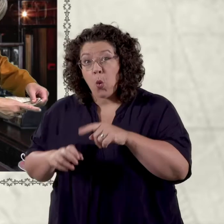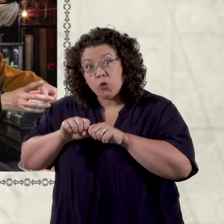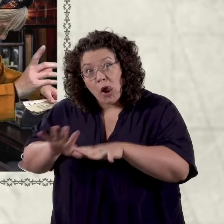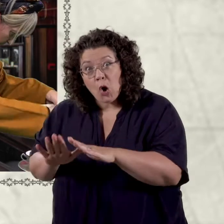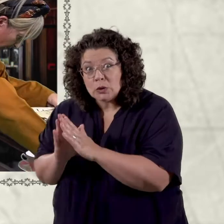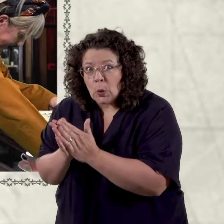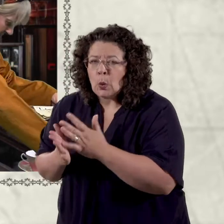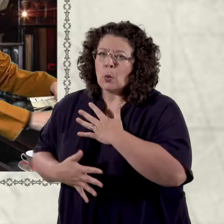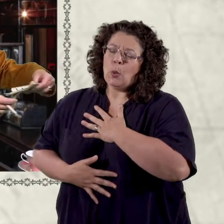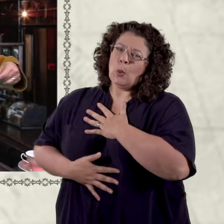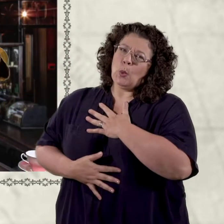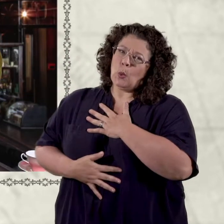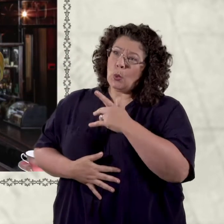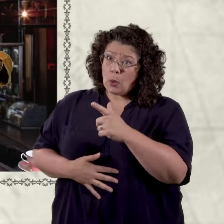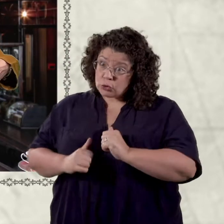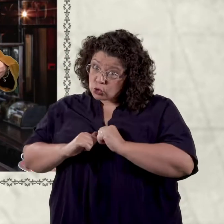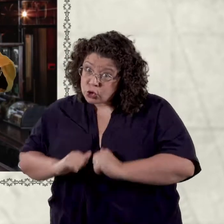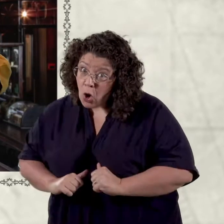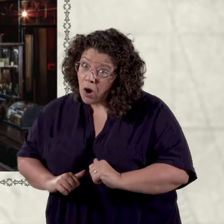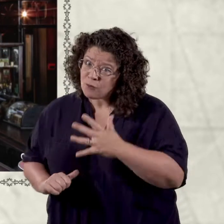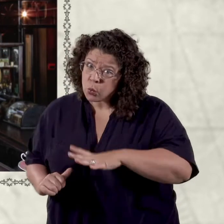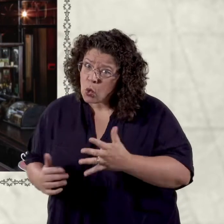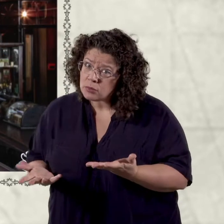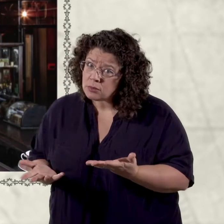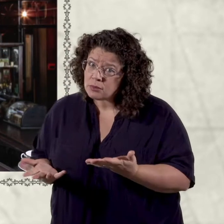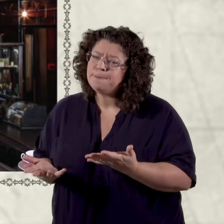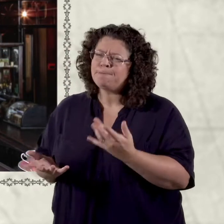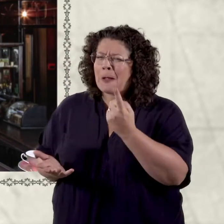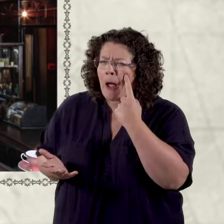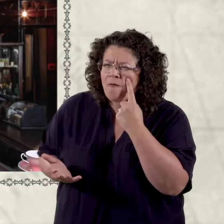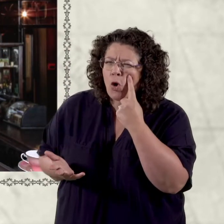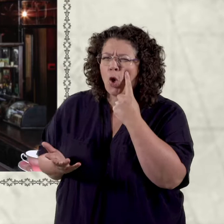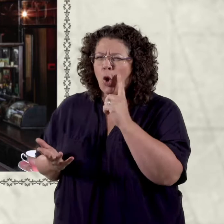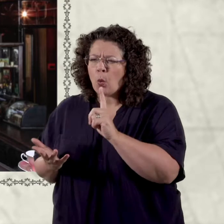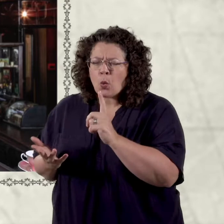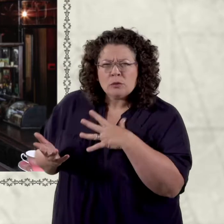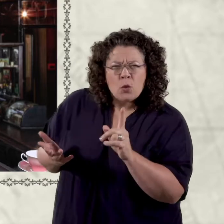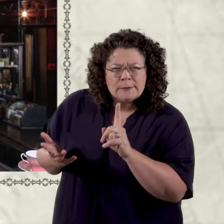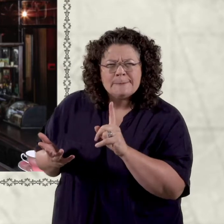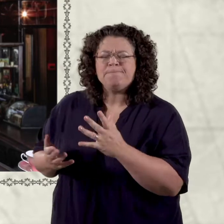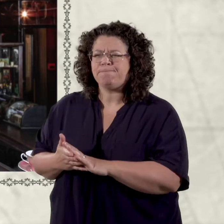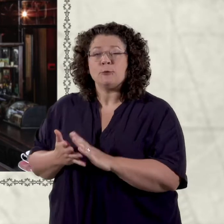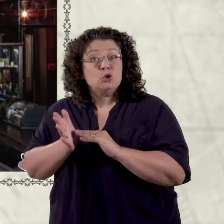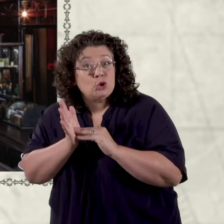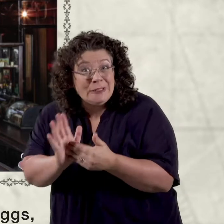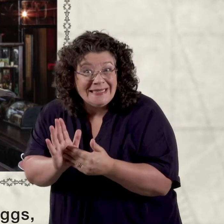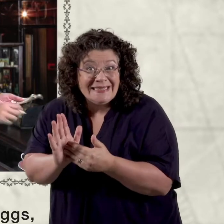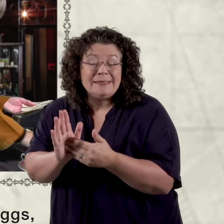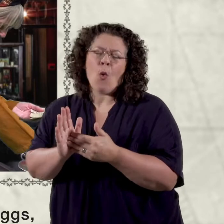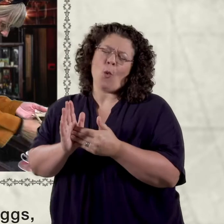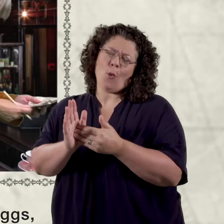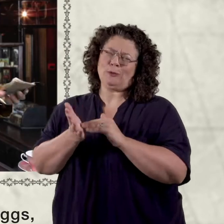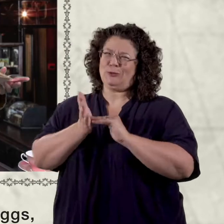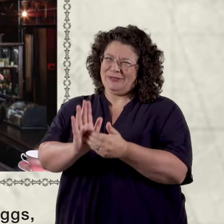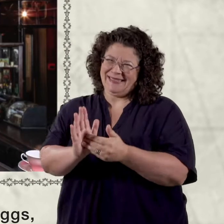let's see now. What did you want there now? Oh, cheese, wasn't it? Right, cheese. There we go. Cheese,